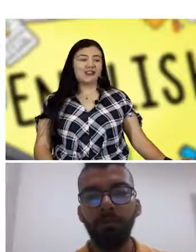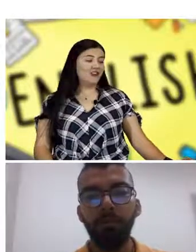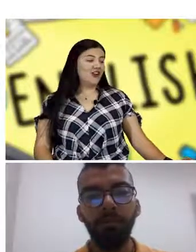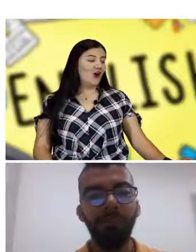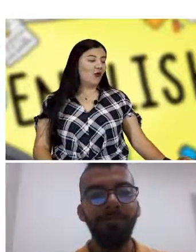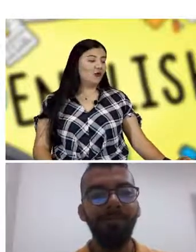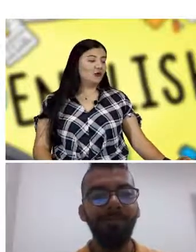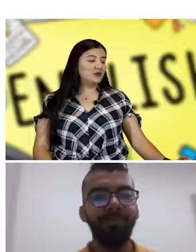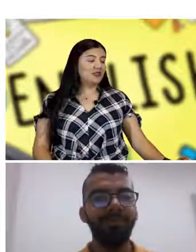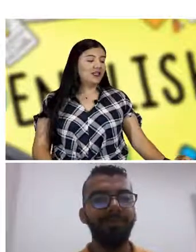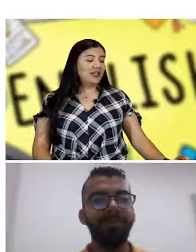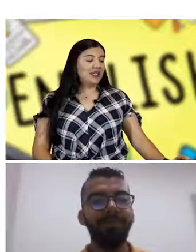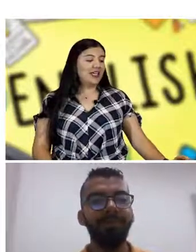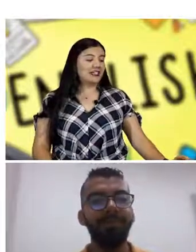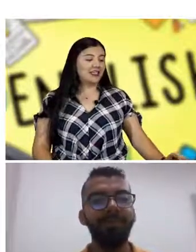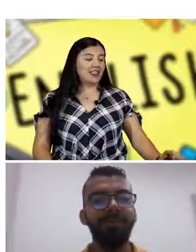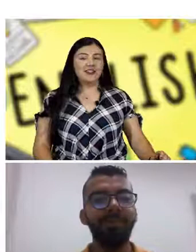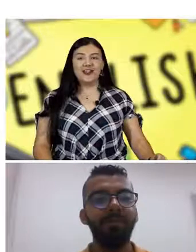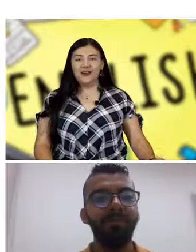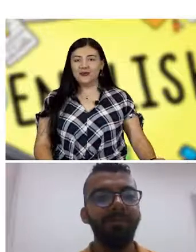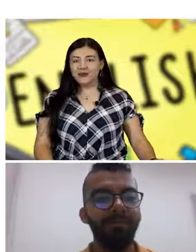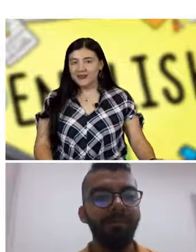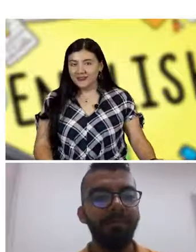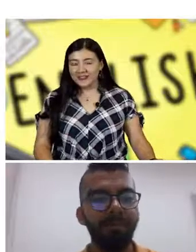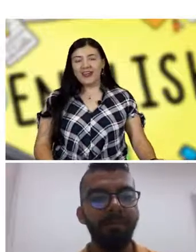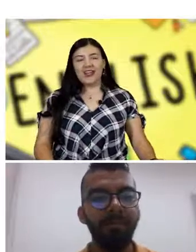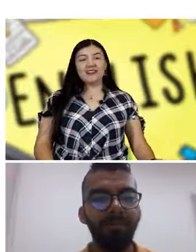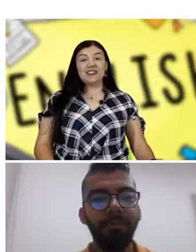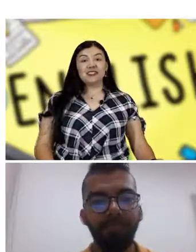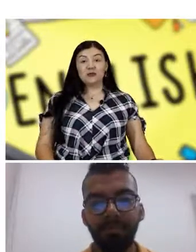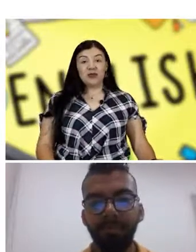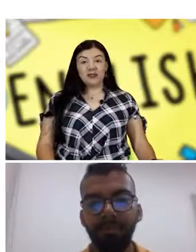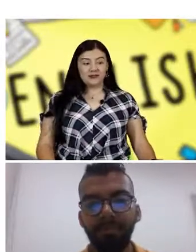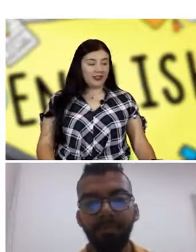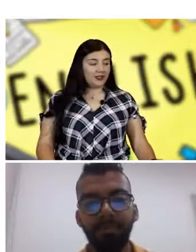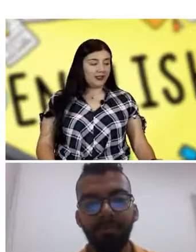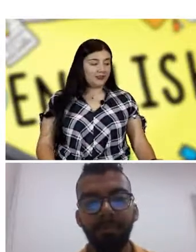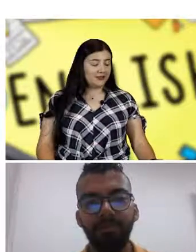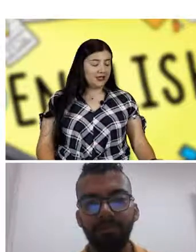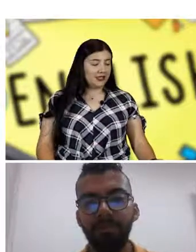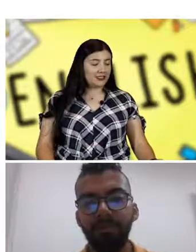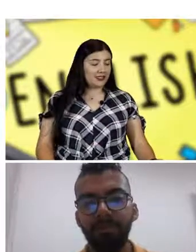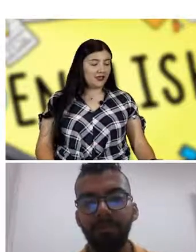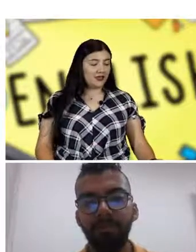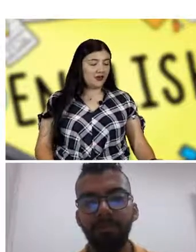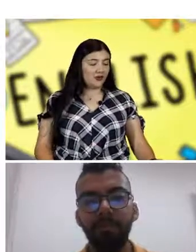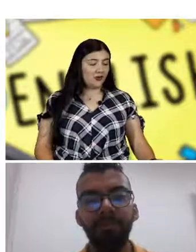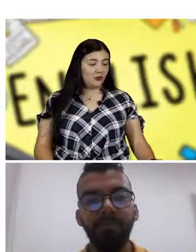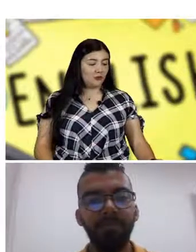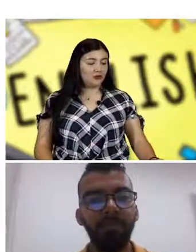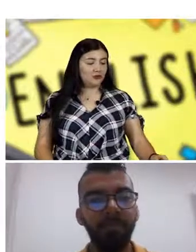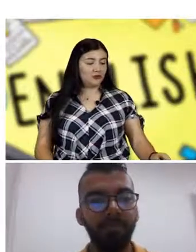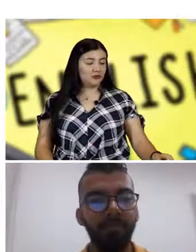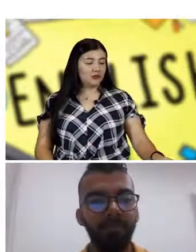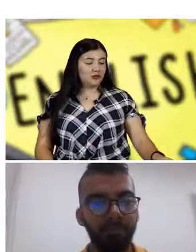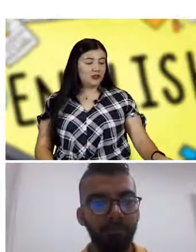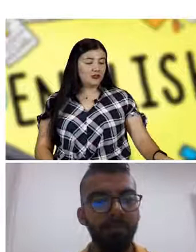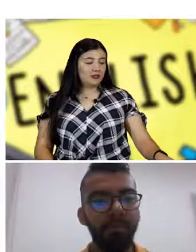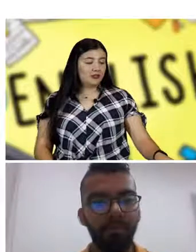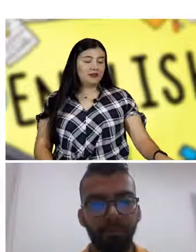sé, right? Nose. It's a nose. That is the easy one. Yeah? It's a